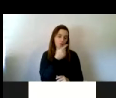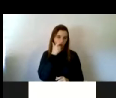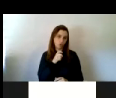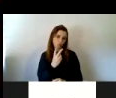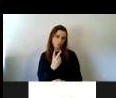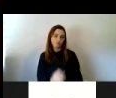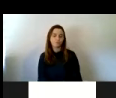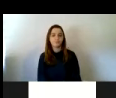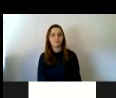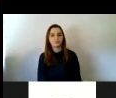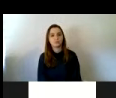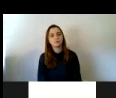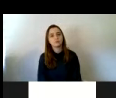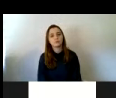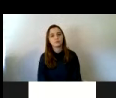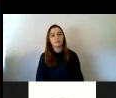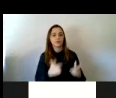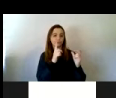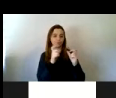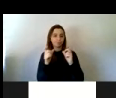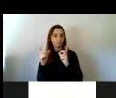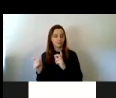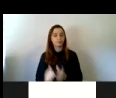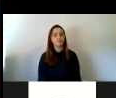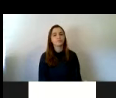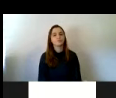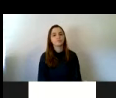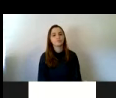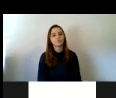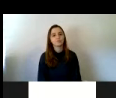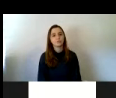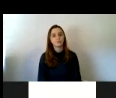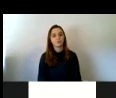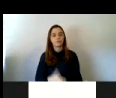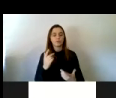And there are some pictures about our college.